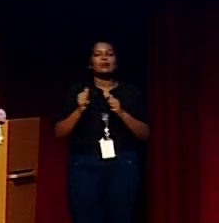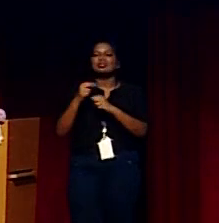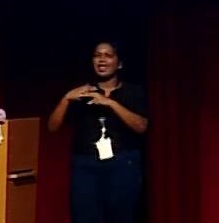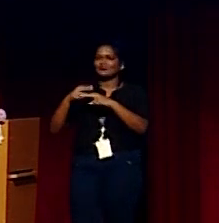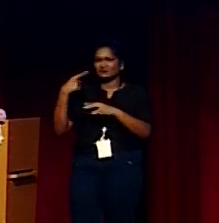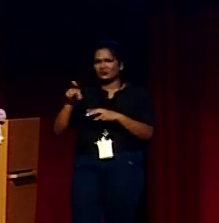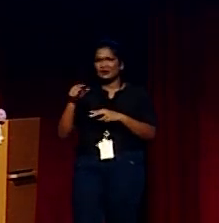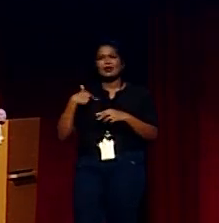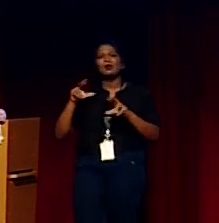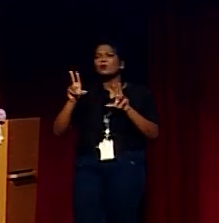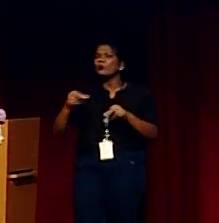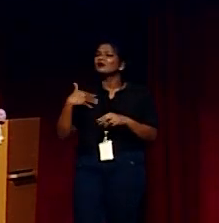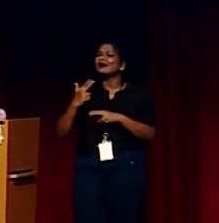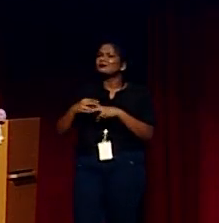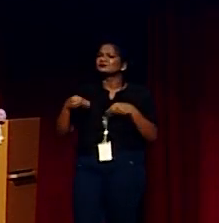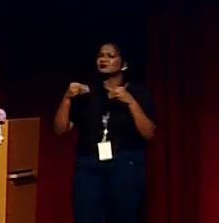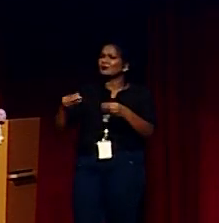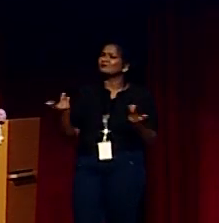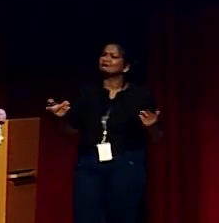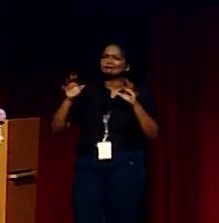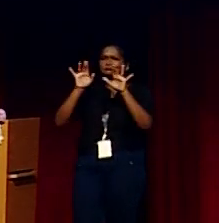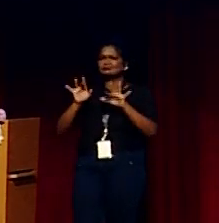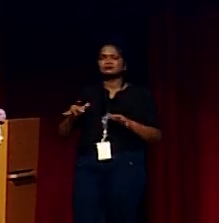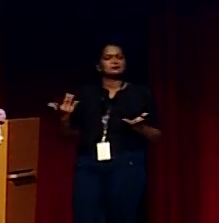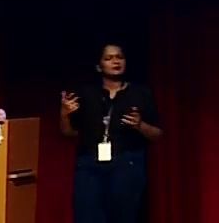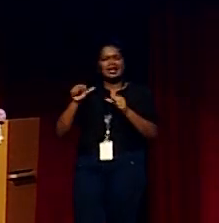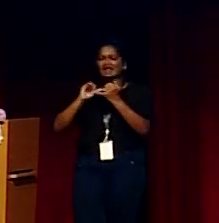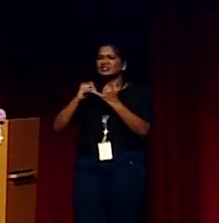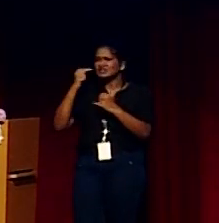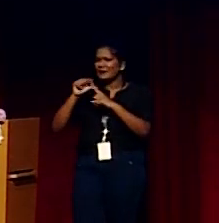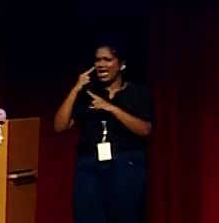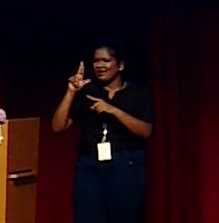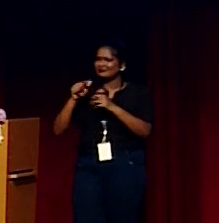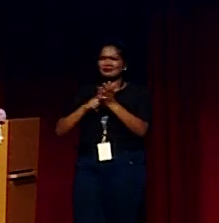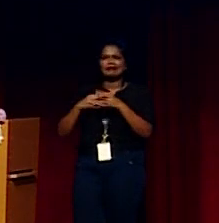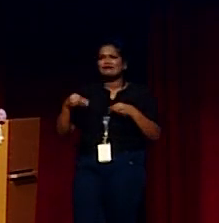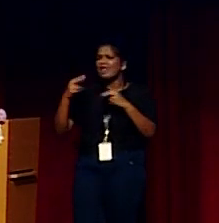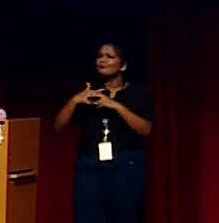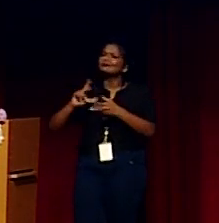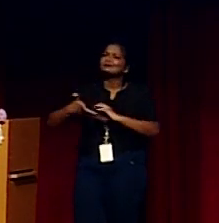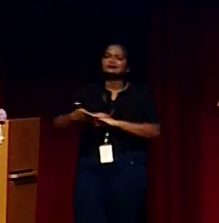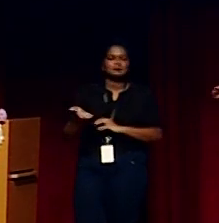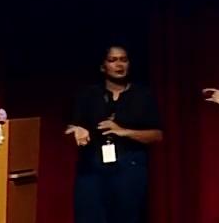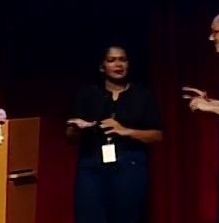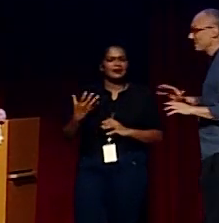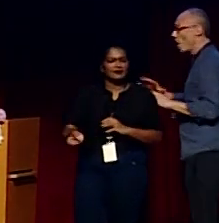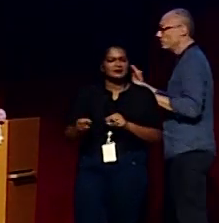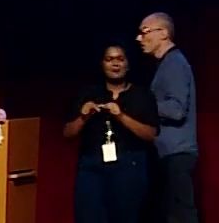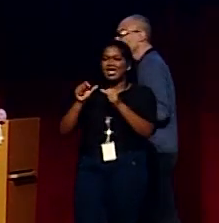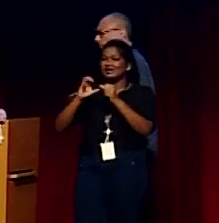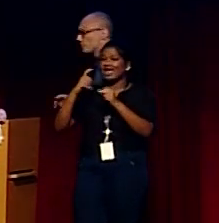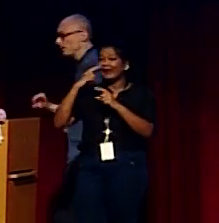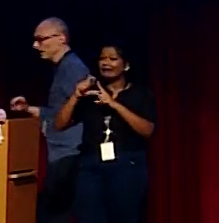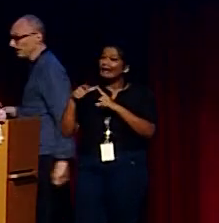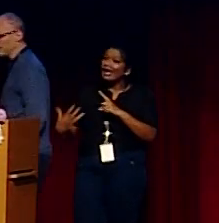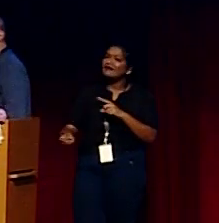for instance. So we don't have any names in the system, whatever, the aspirin, the benzene ring, none of this. The ester, the carboxylic acid, none